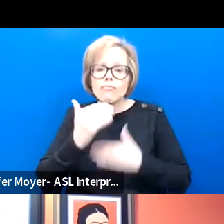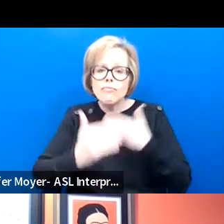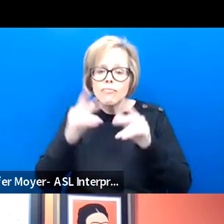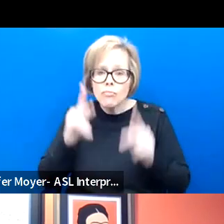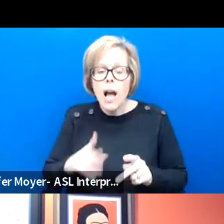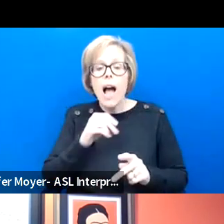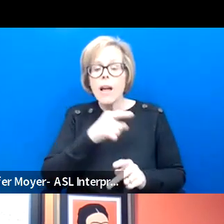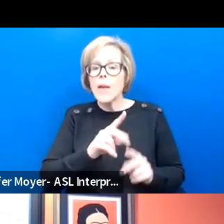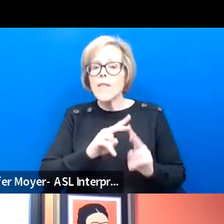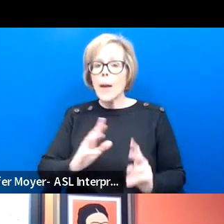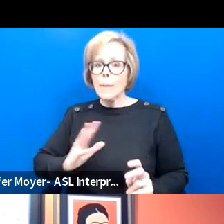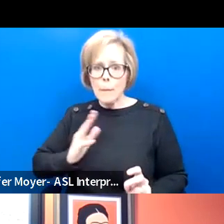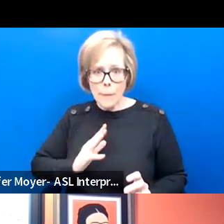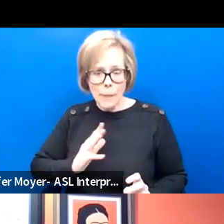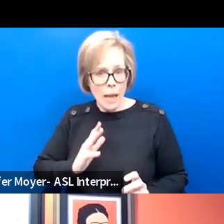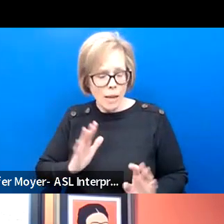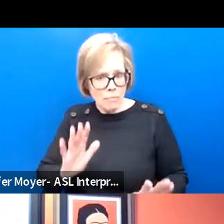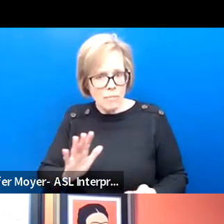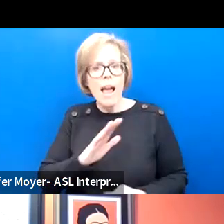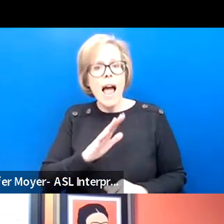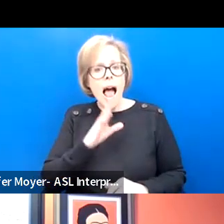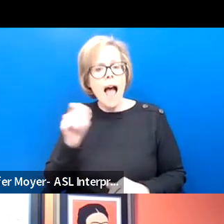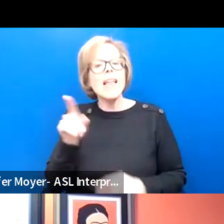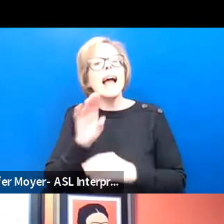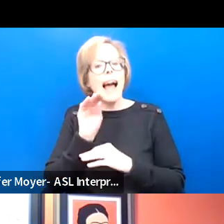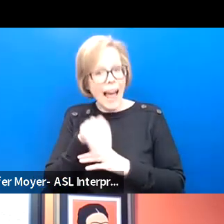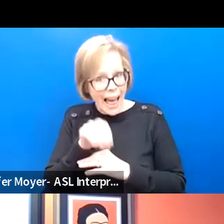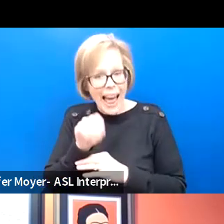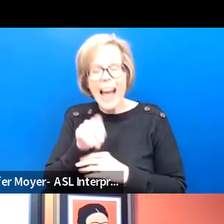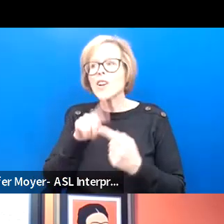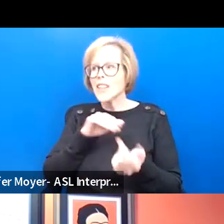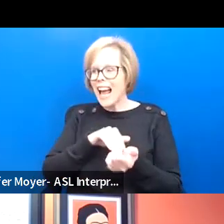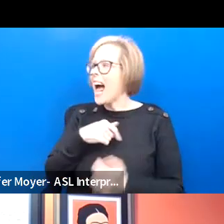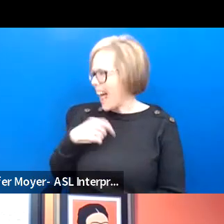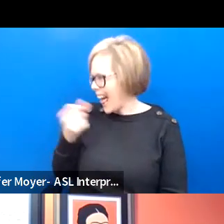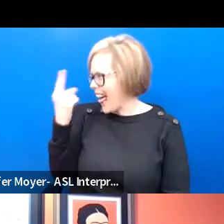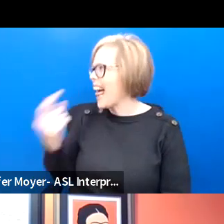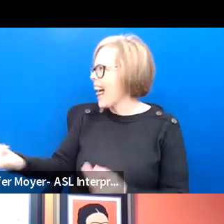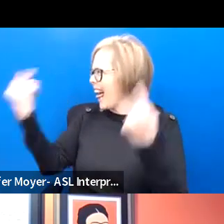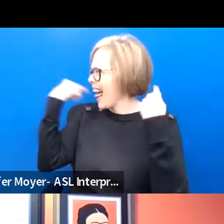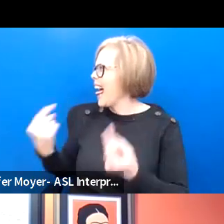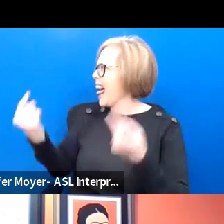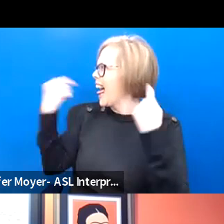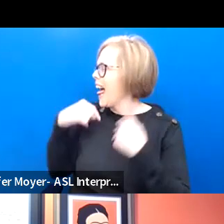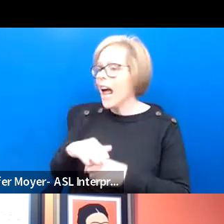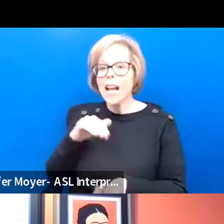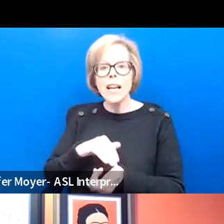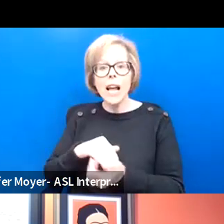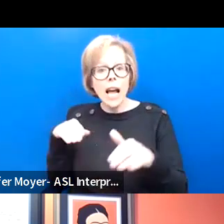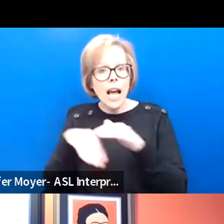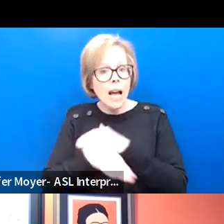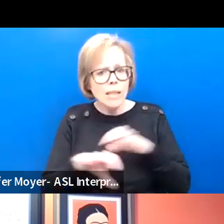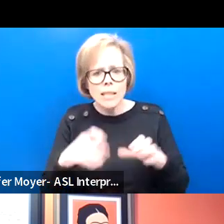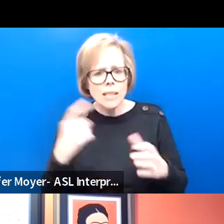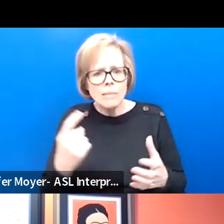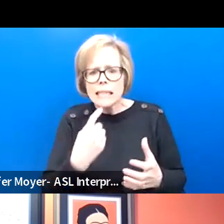very, very polite for the most part. And they nod to the doctor like they're understanding, and the doctor comes in and does something,